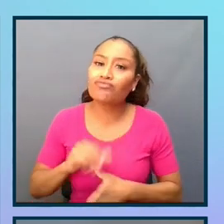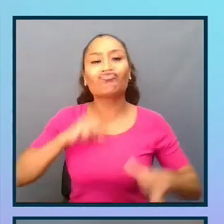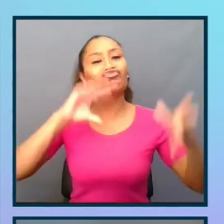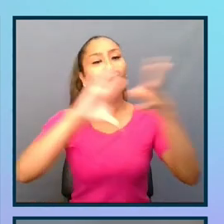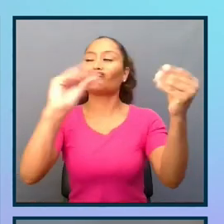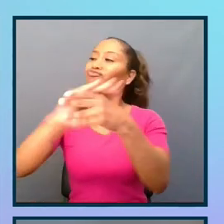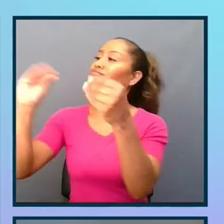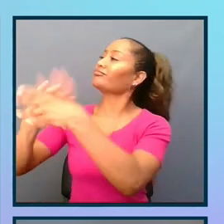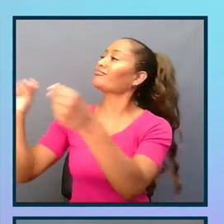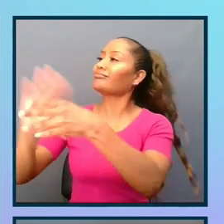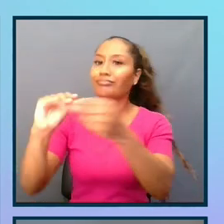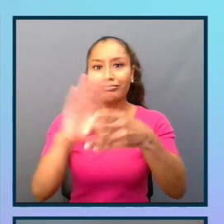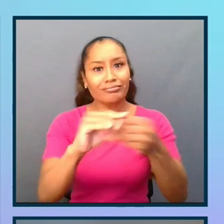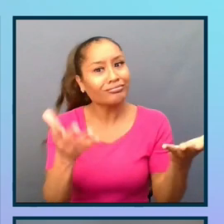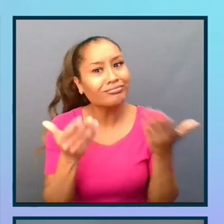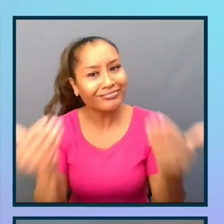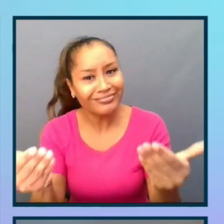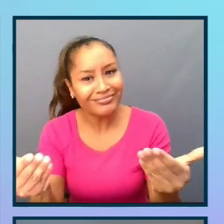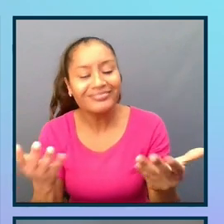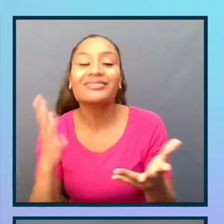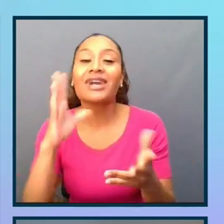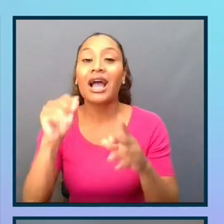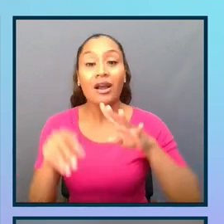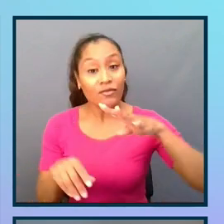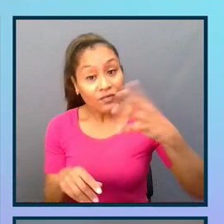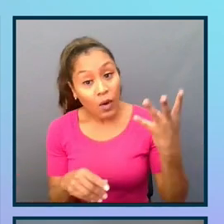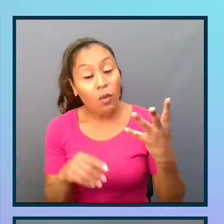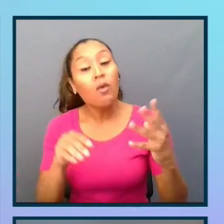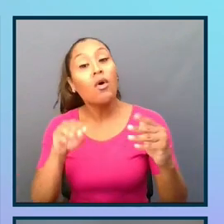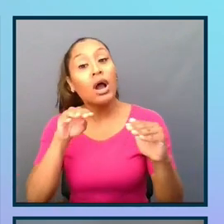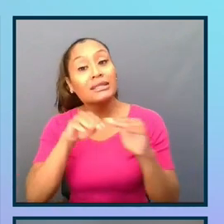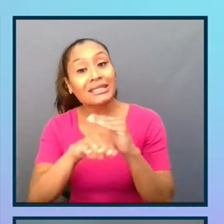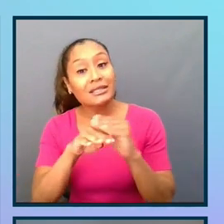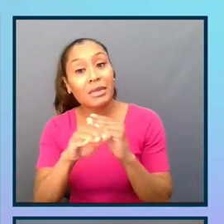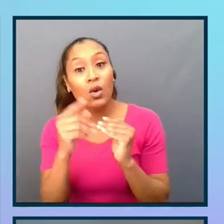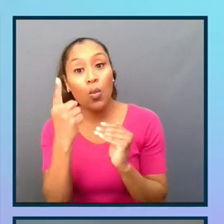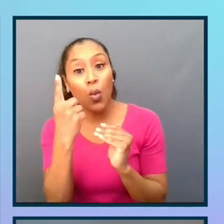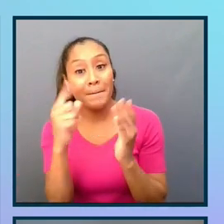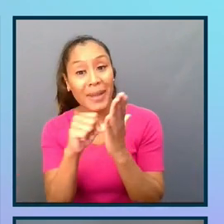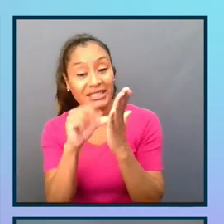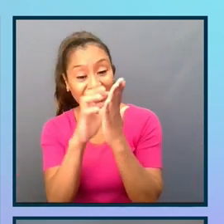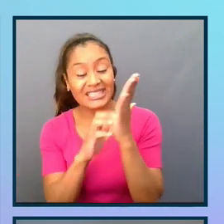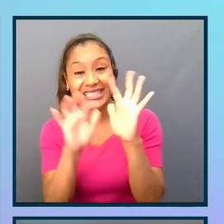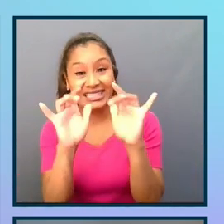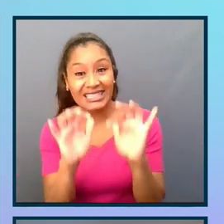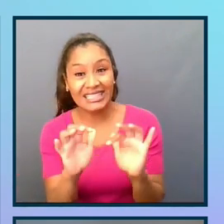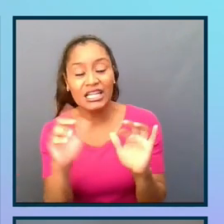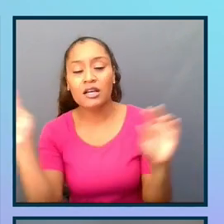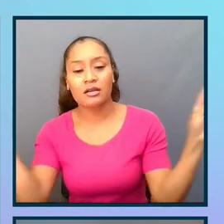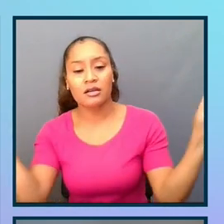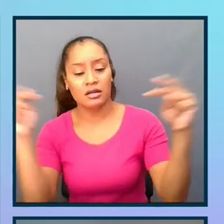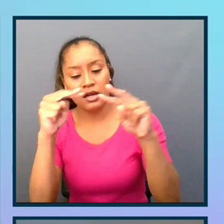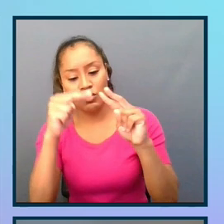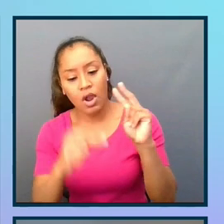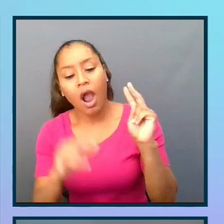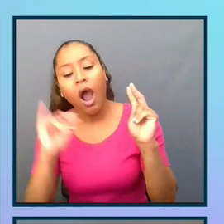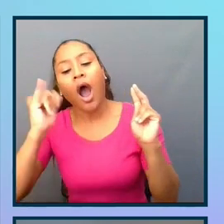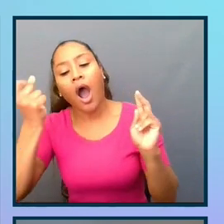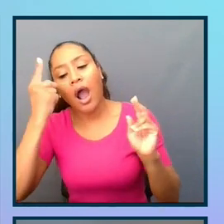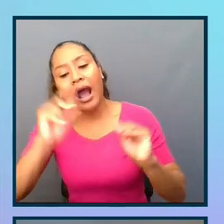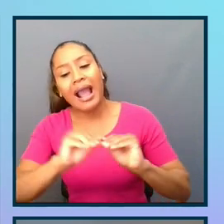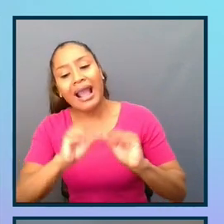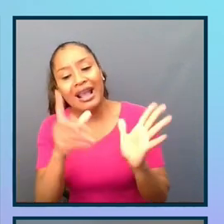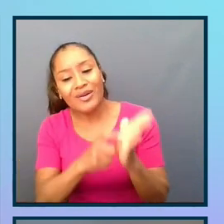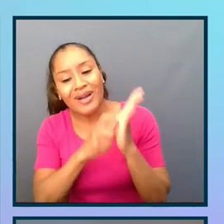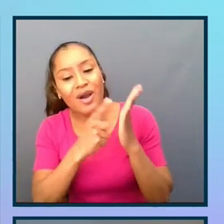the organization. And fourth, accessibility one-pagers helped us to set clear requirements and expectations. They